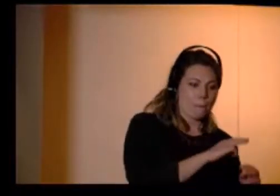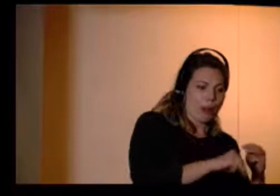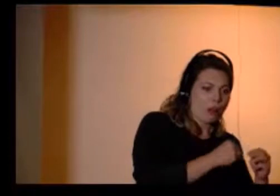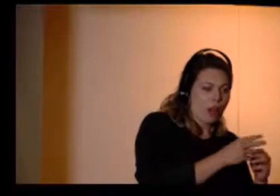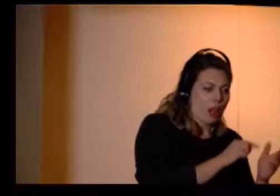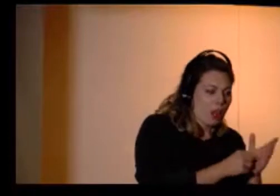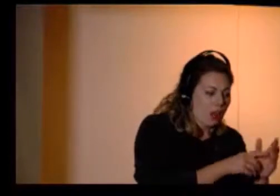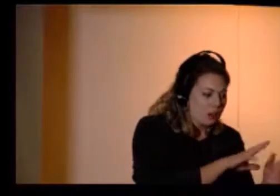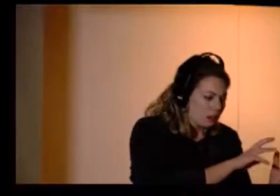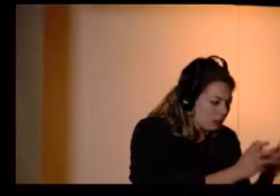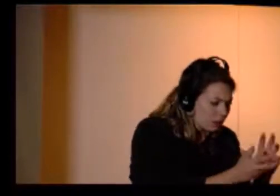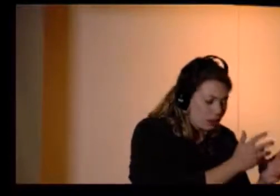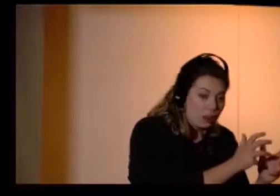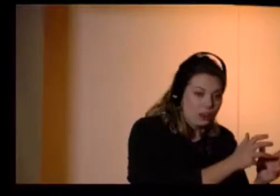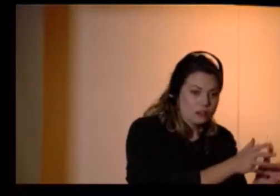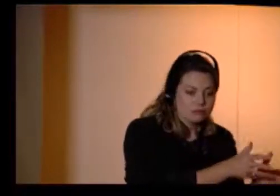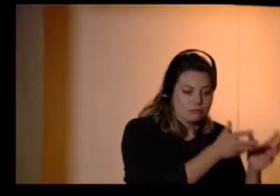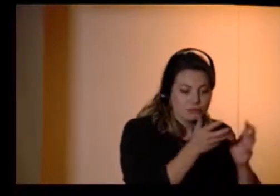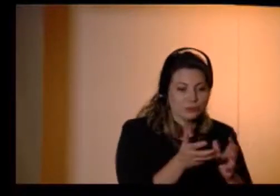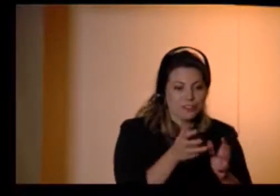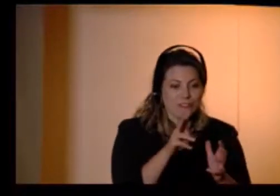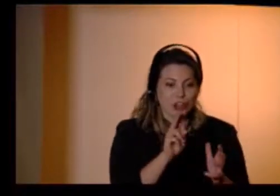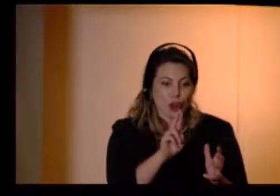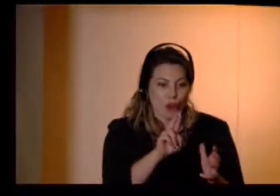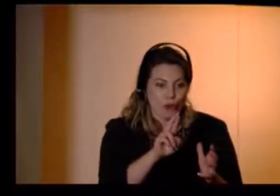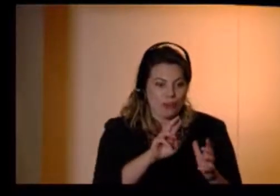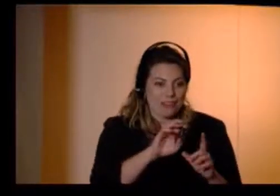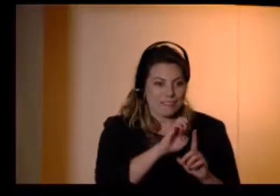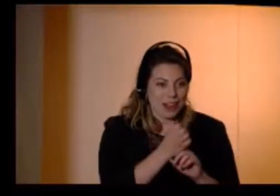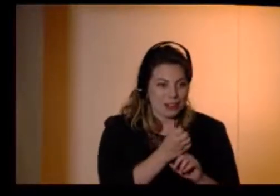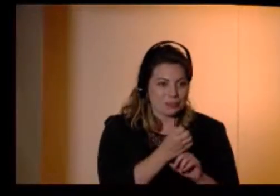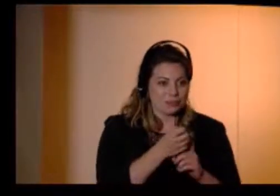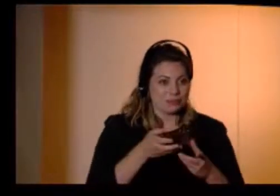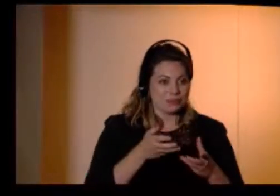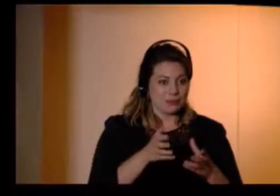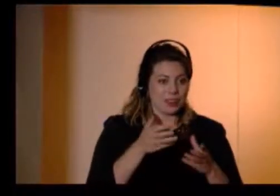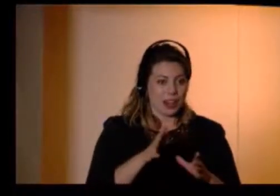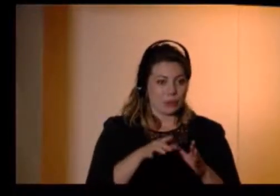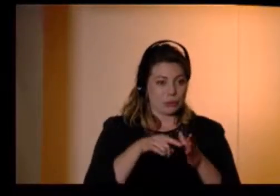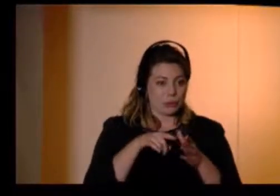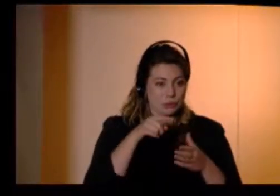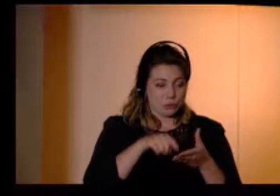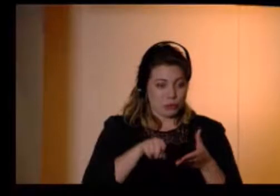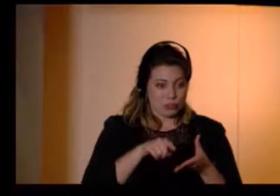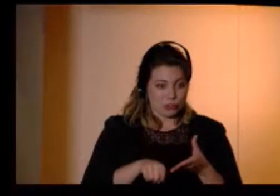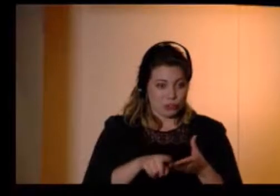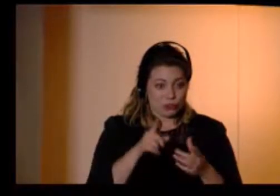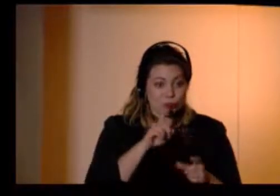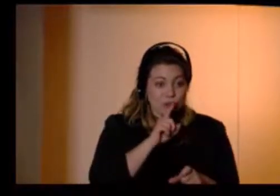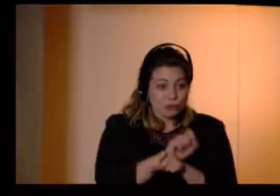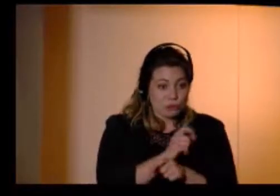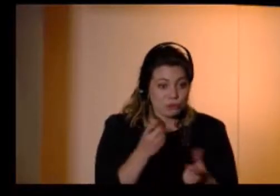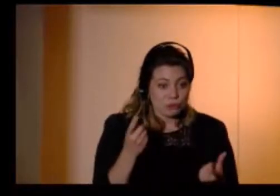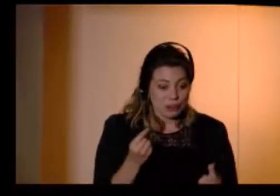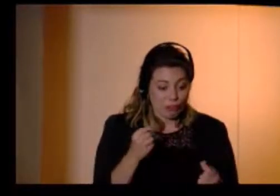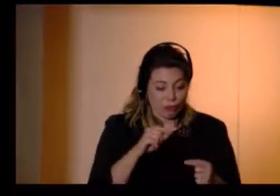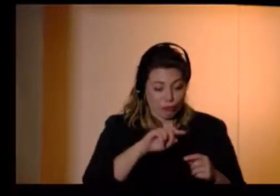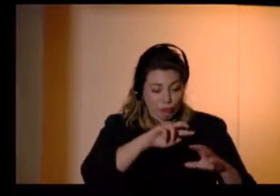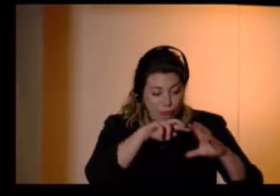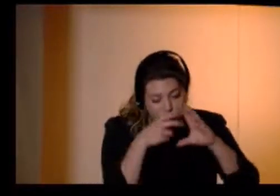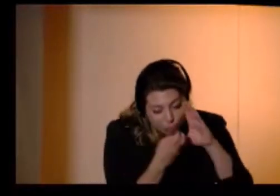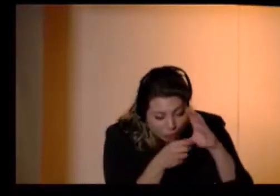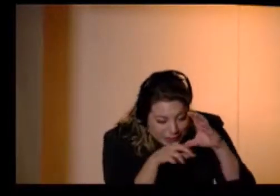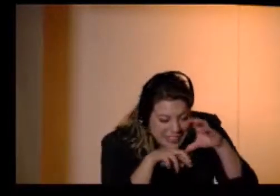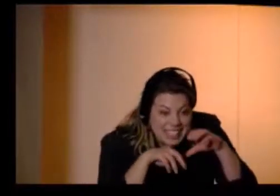models and bringing them into a virtual reality environment and allowing researchers to actually go inside them. And